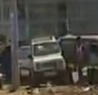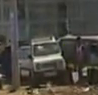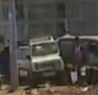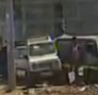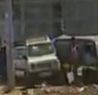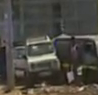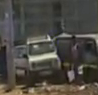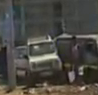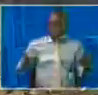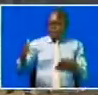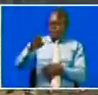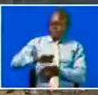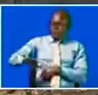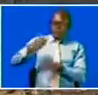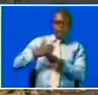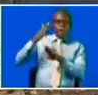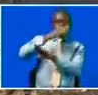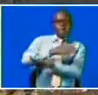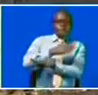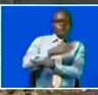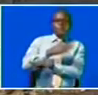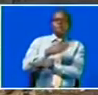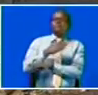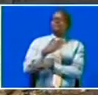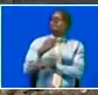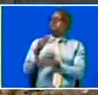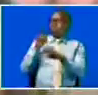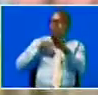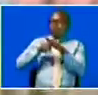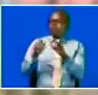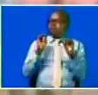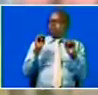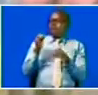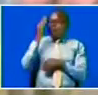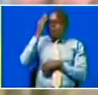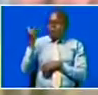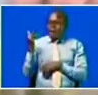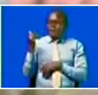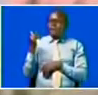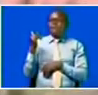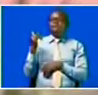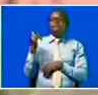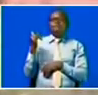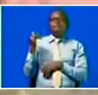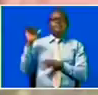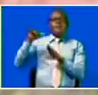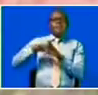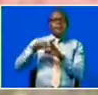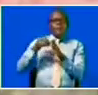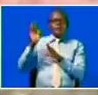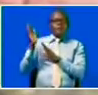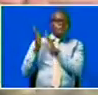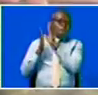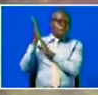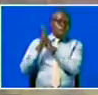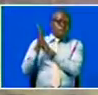Welcome to an area that in the past might have been a no-go zone, mainly due to the heavy presence of members of the